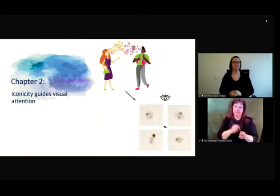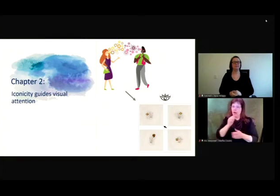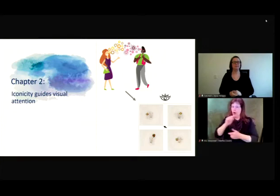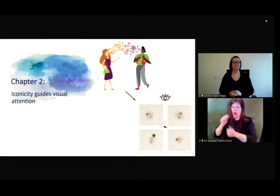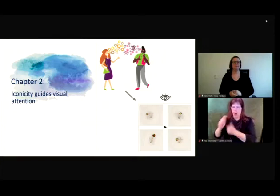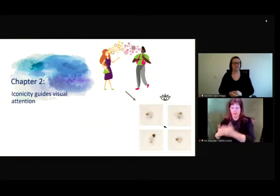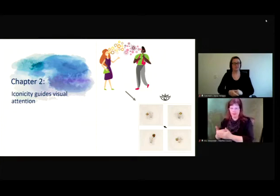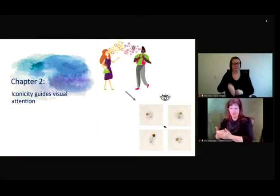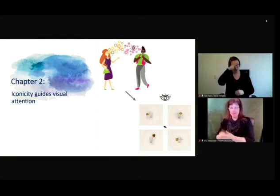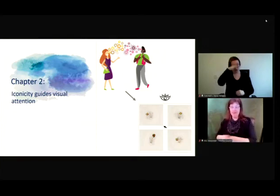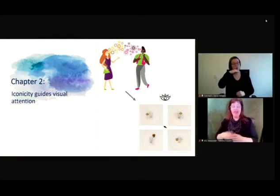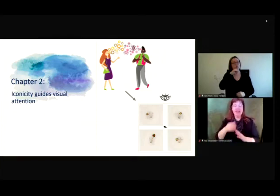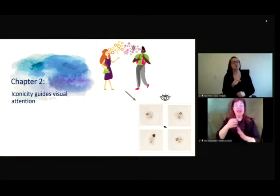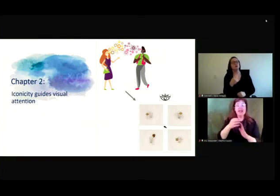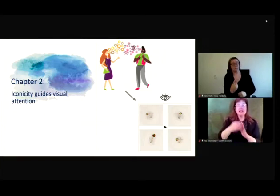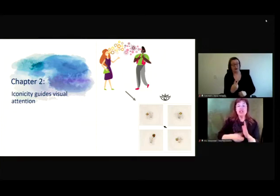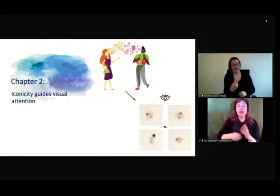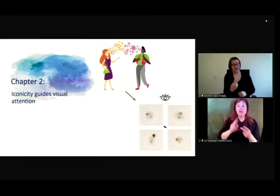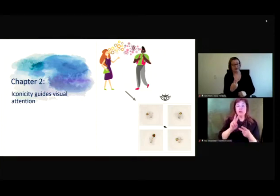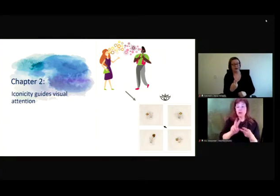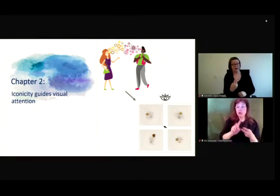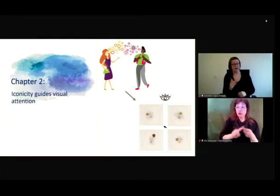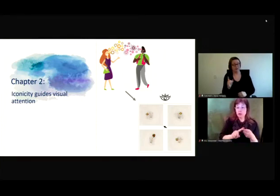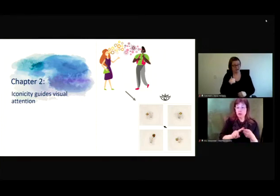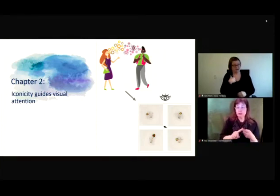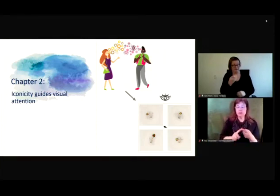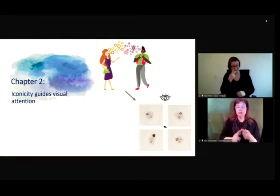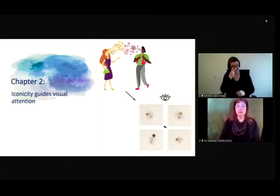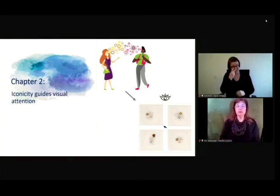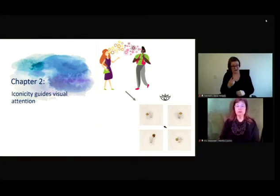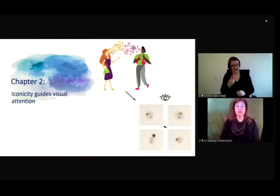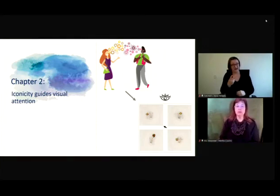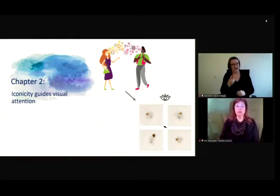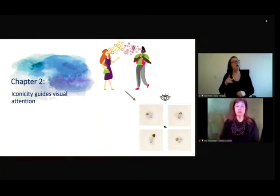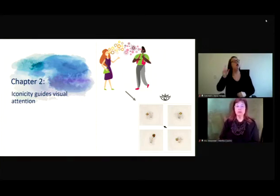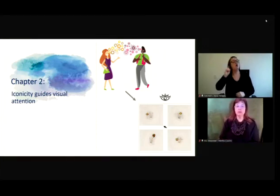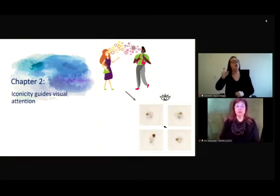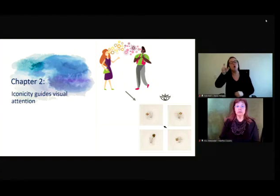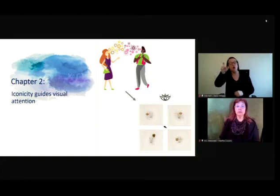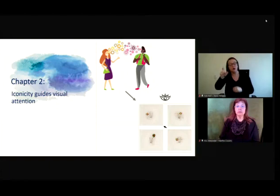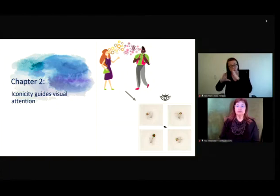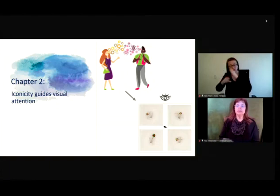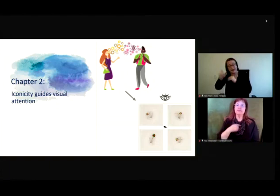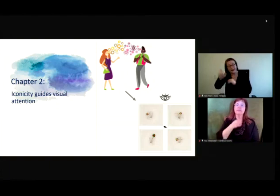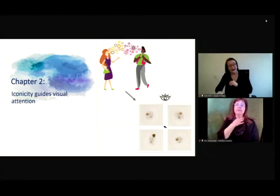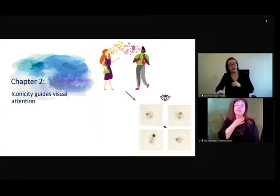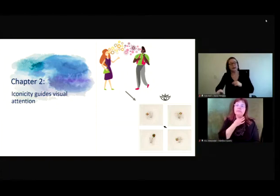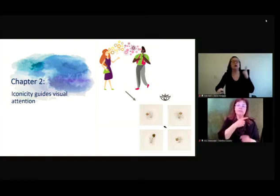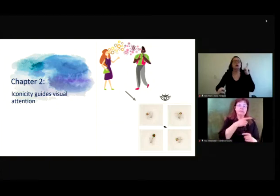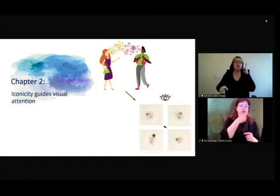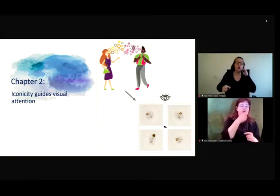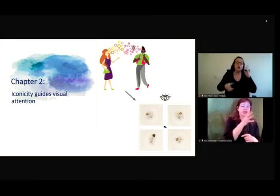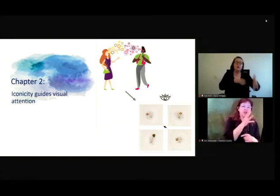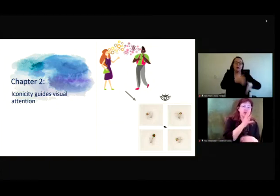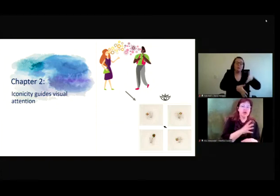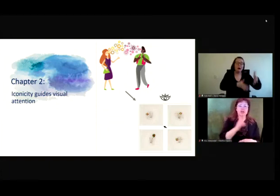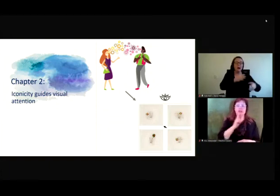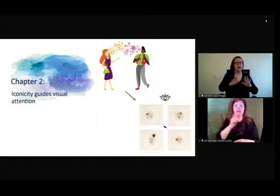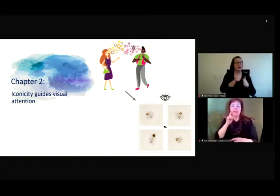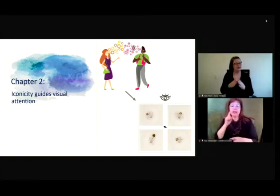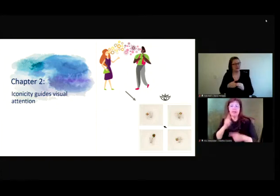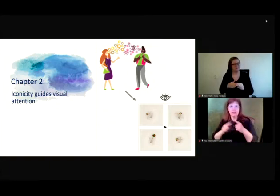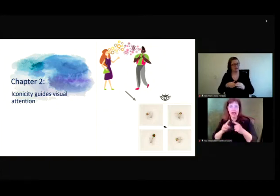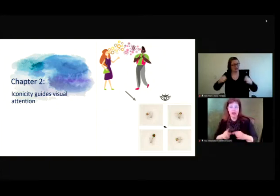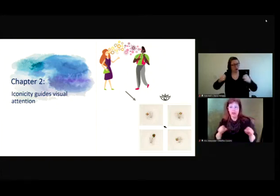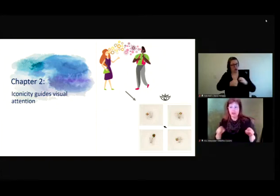In Chapter 2, I was interested in how hearing speakers and deaf signers look at spatial relations differently when planning